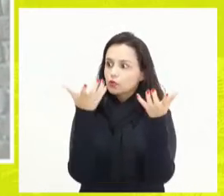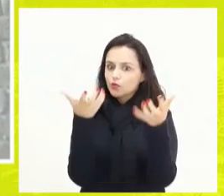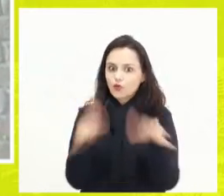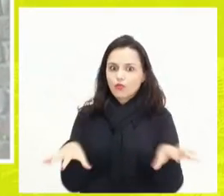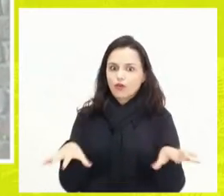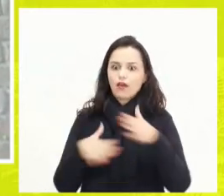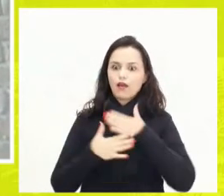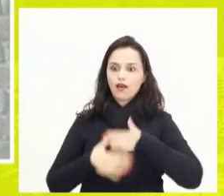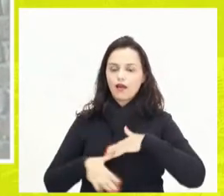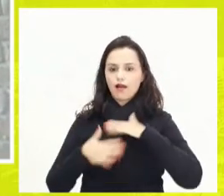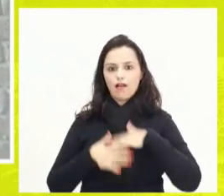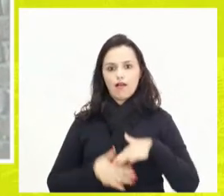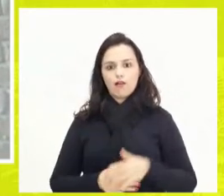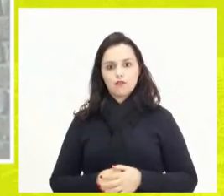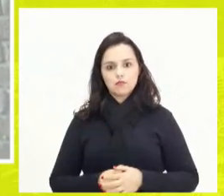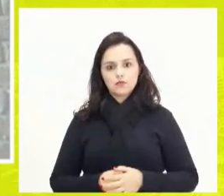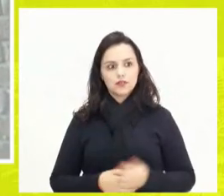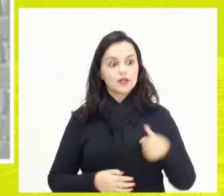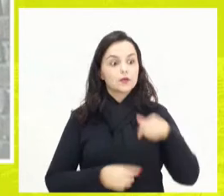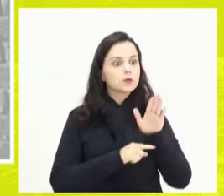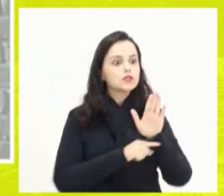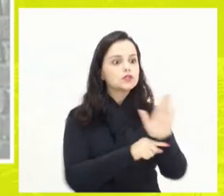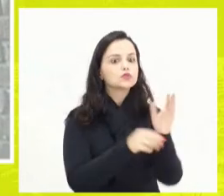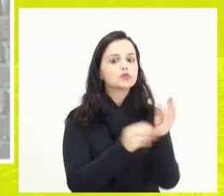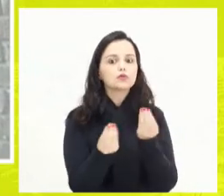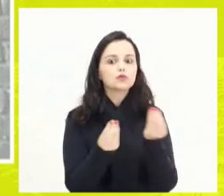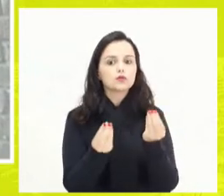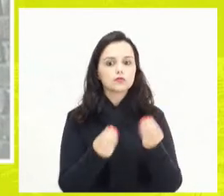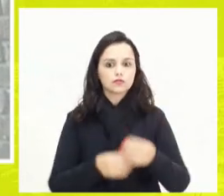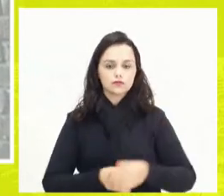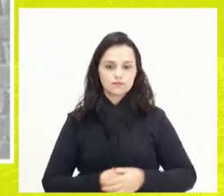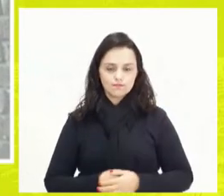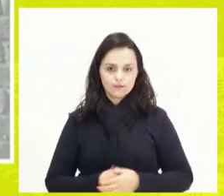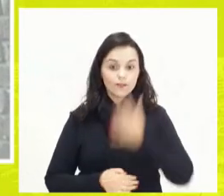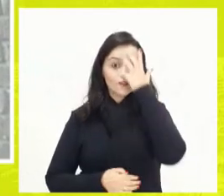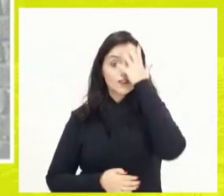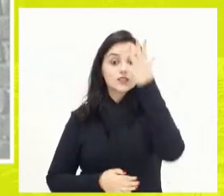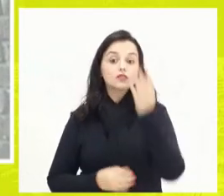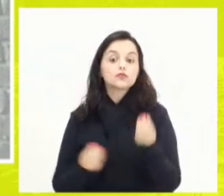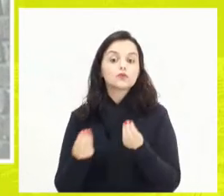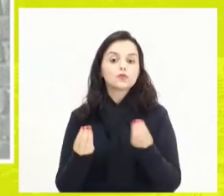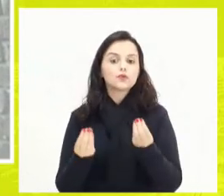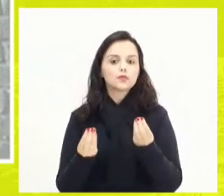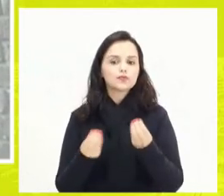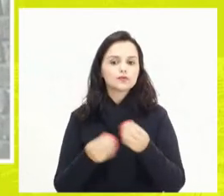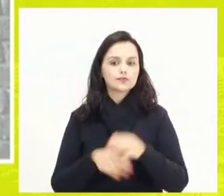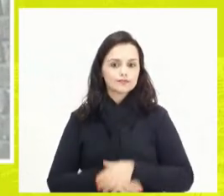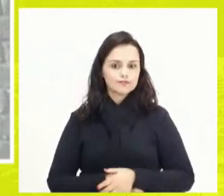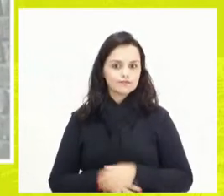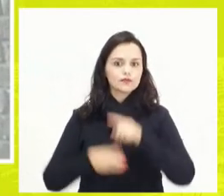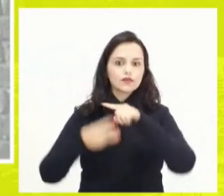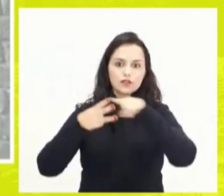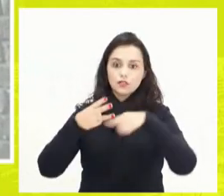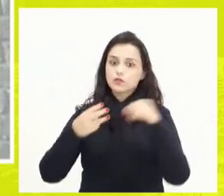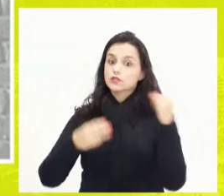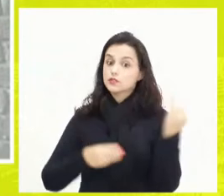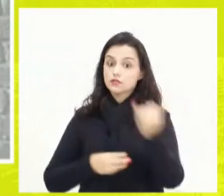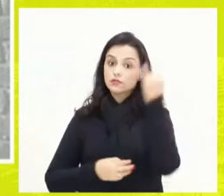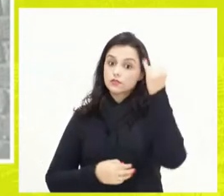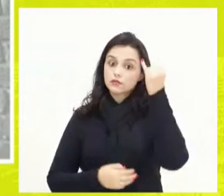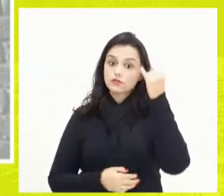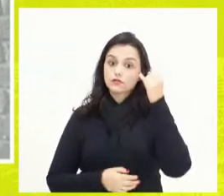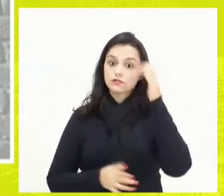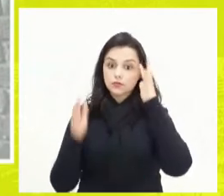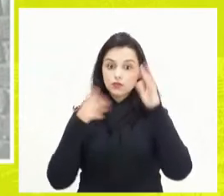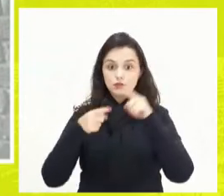that how can you help in this process how can you facilitate that these are three interesting things for